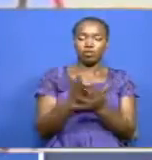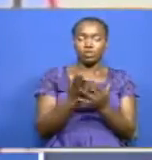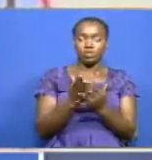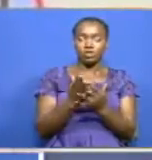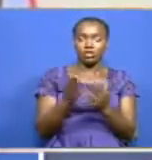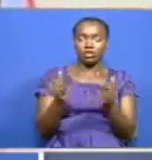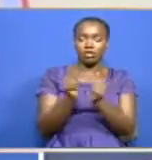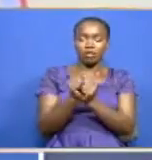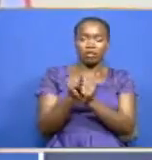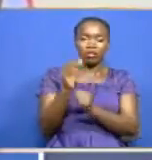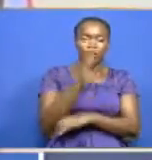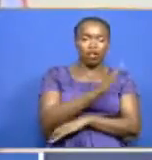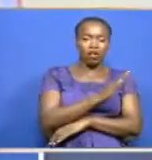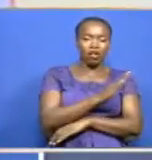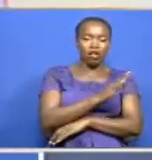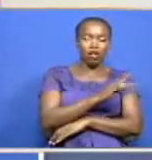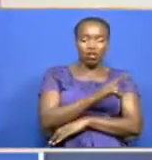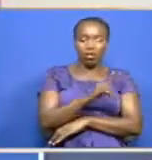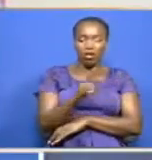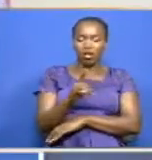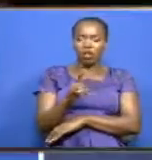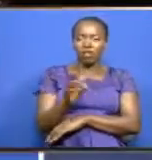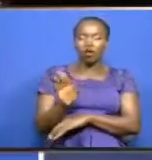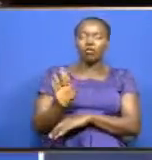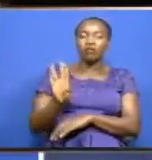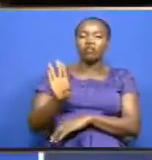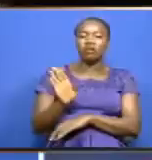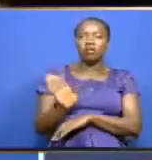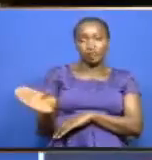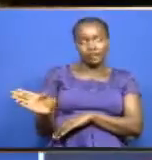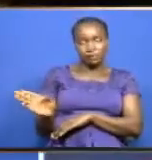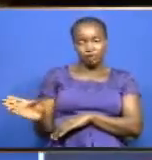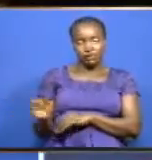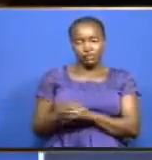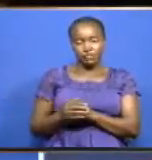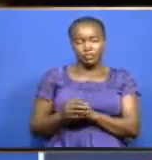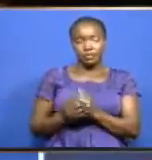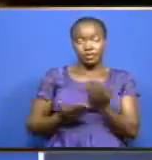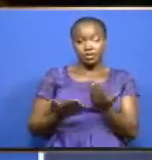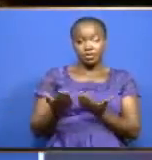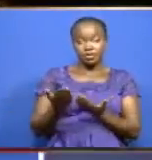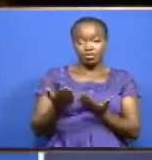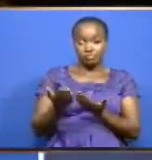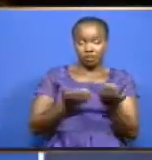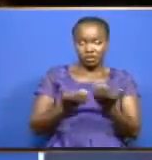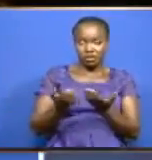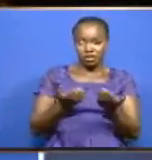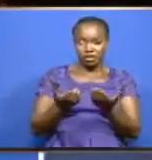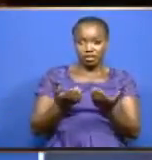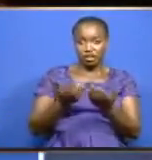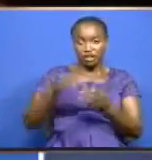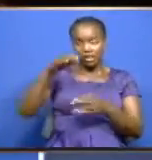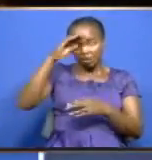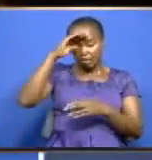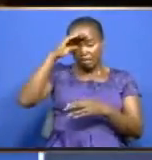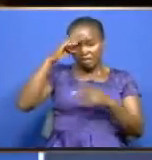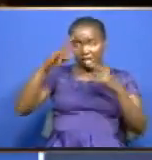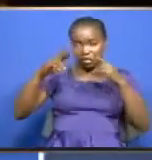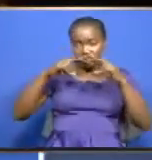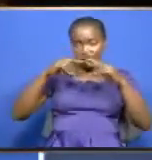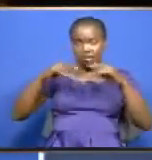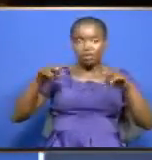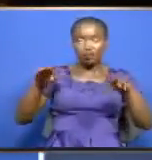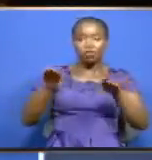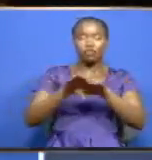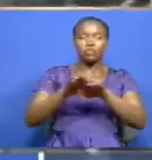p.m. and 4 a.m. in the morning. Business establishments, including bars and restaurants, were ordered to close at